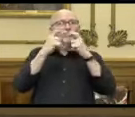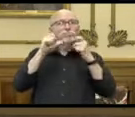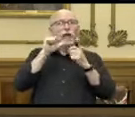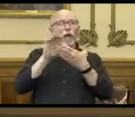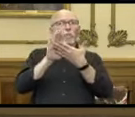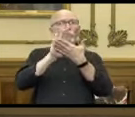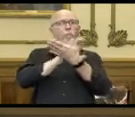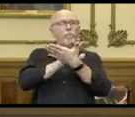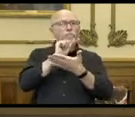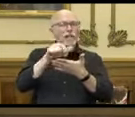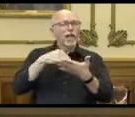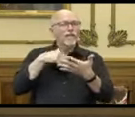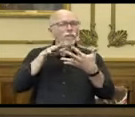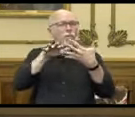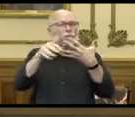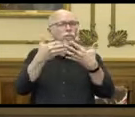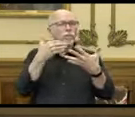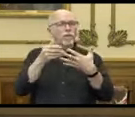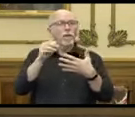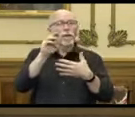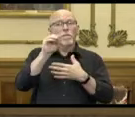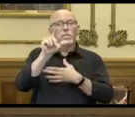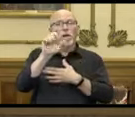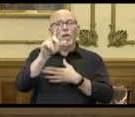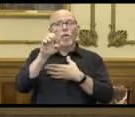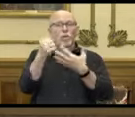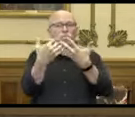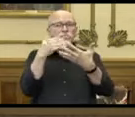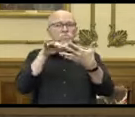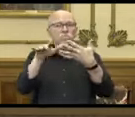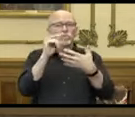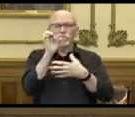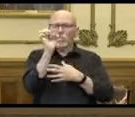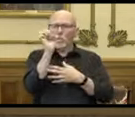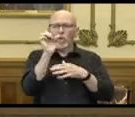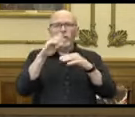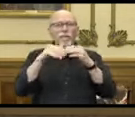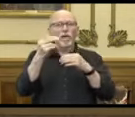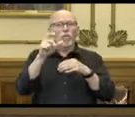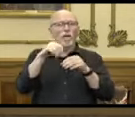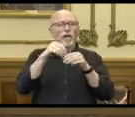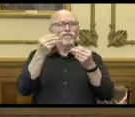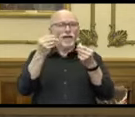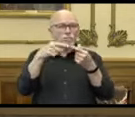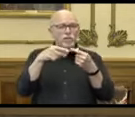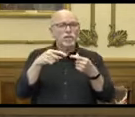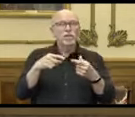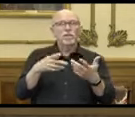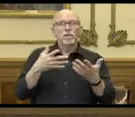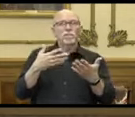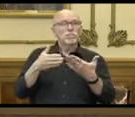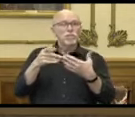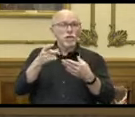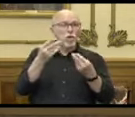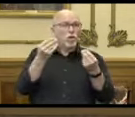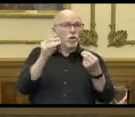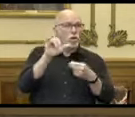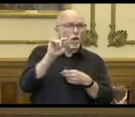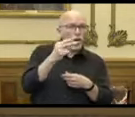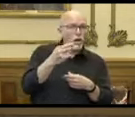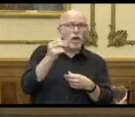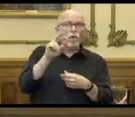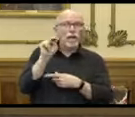And the molecules that go back and forth across those masks are smaller than the holes in the fabric. That doesn't matter if it's a cloth mask or